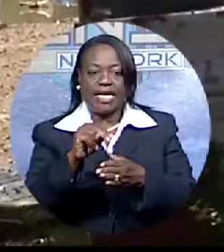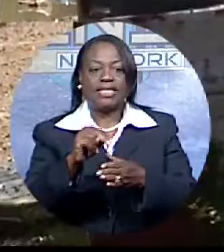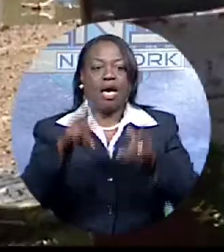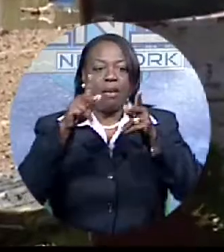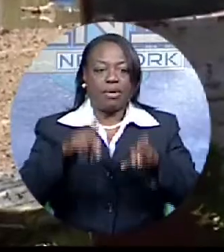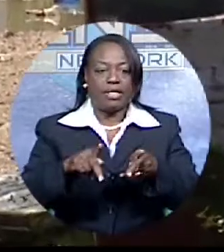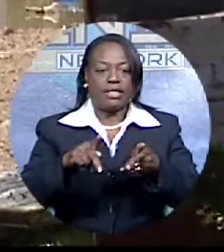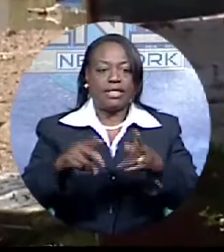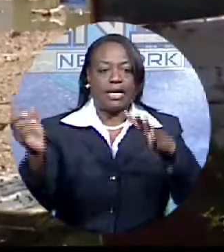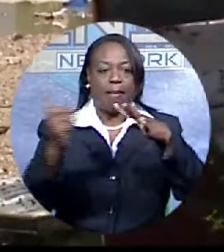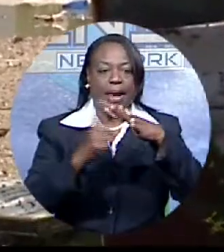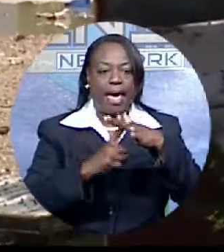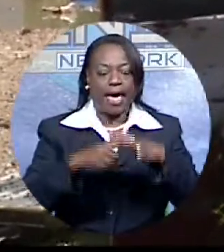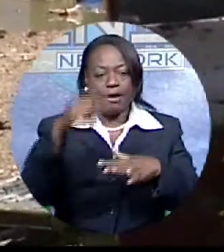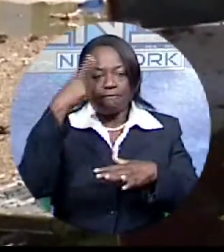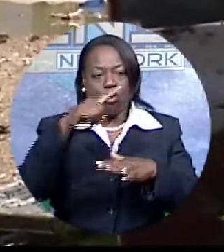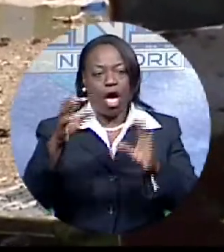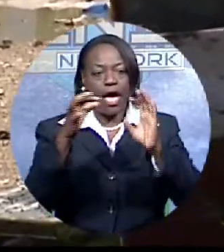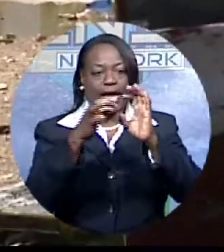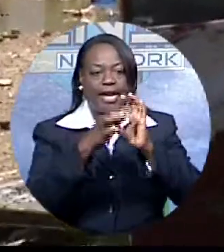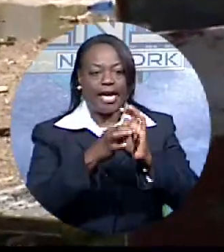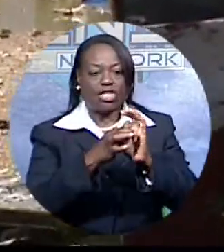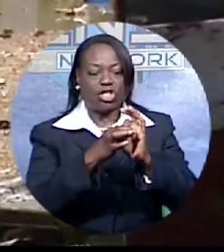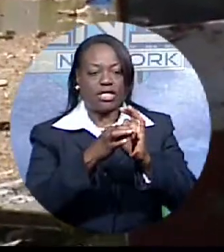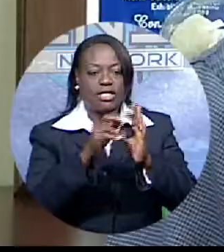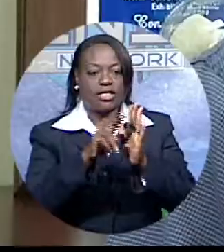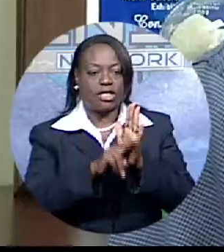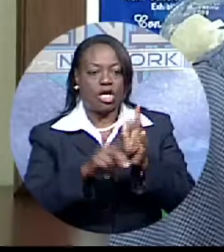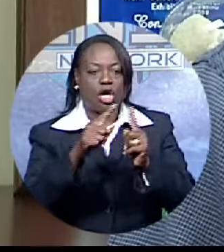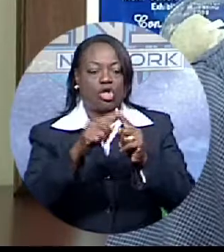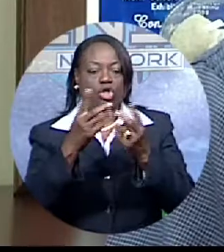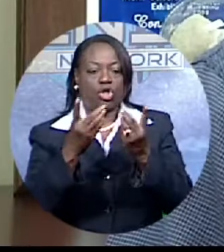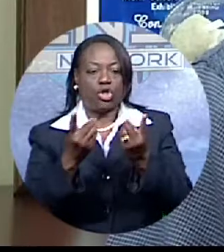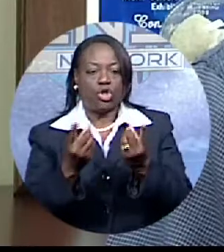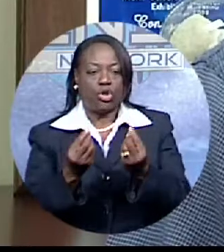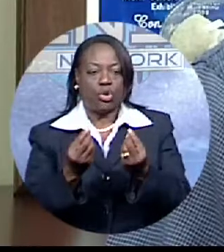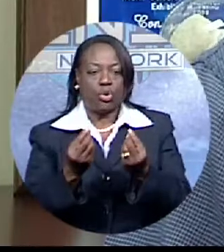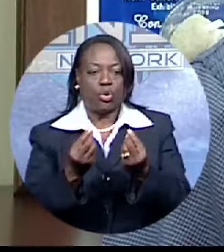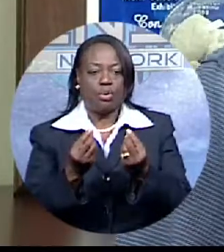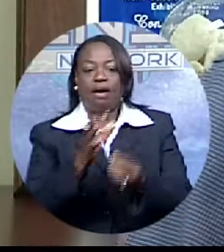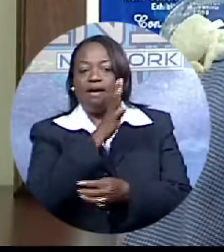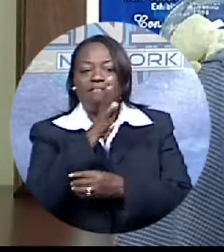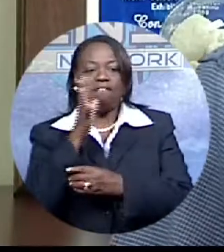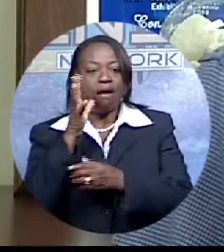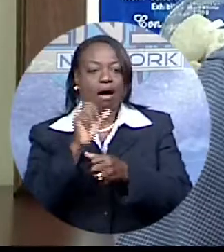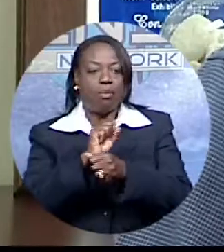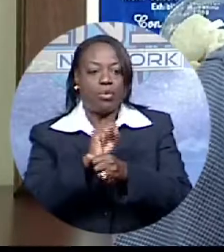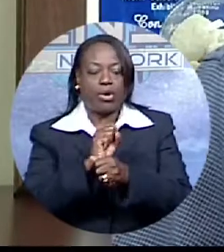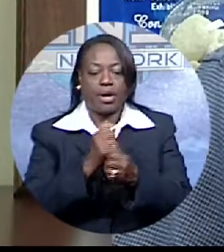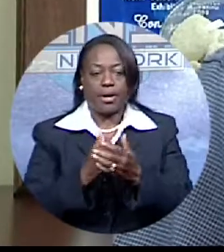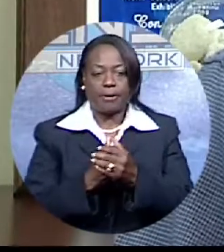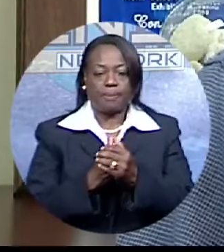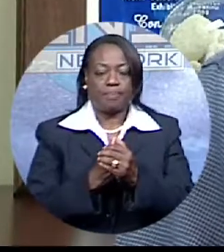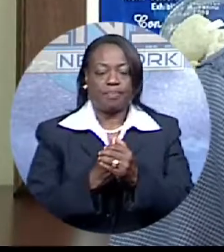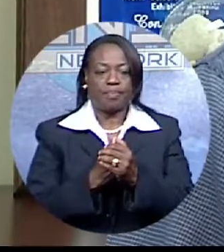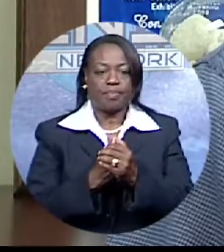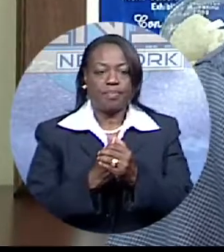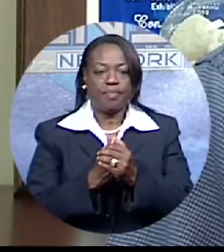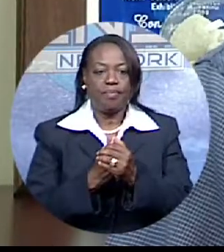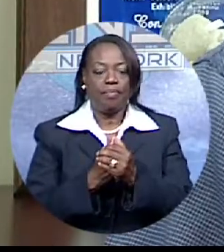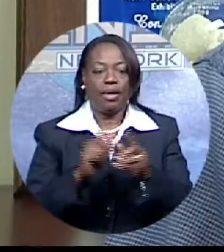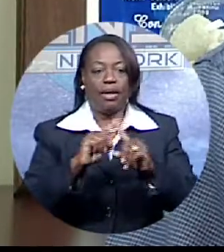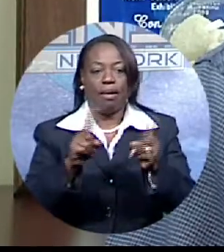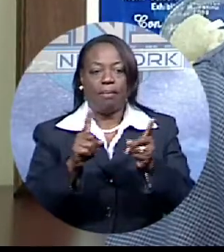applied for connections to do farm work and so forth. Mm-hmm. Okay,